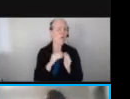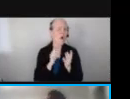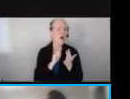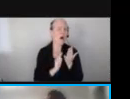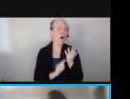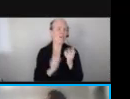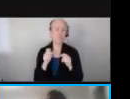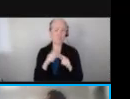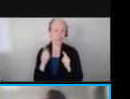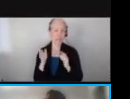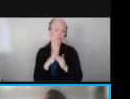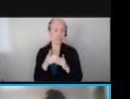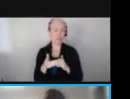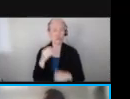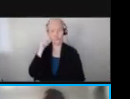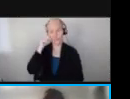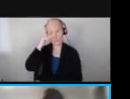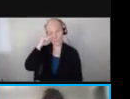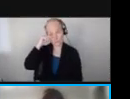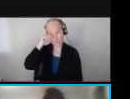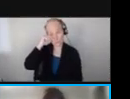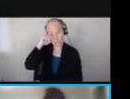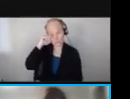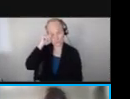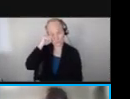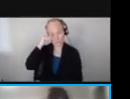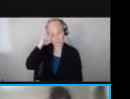Next slide, please.